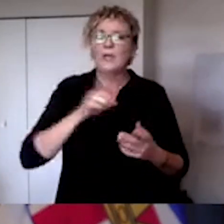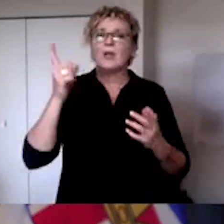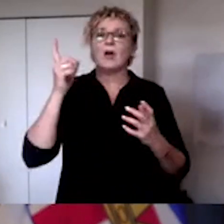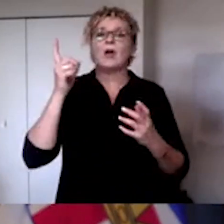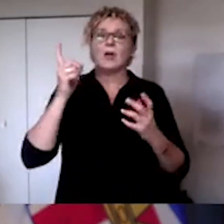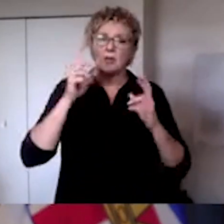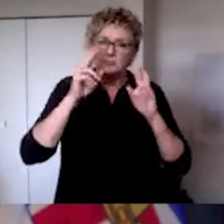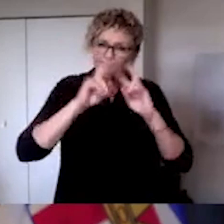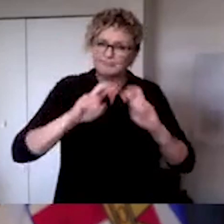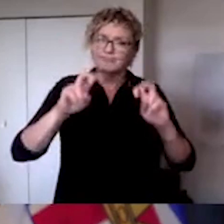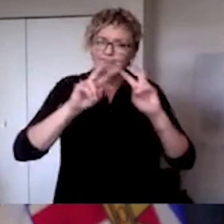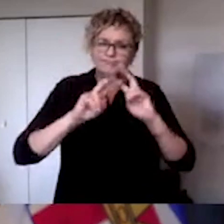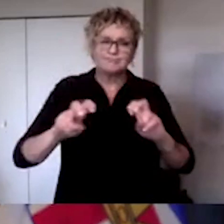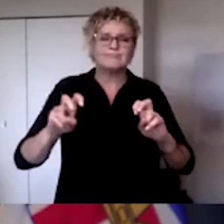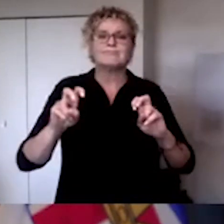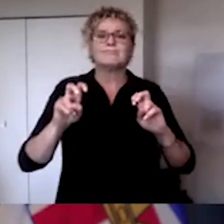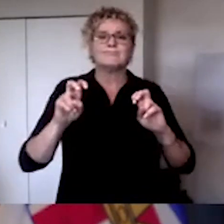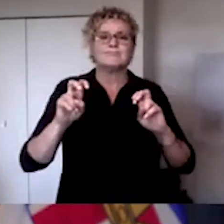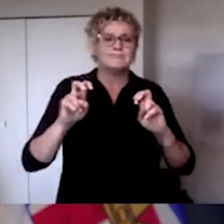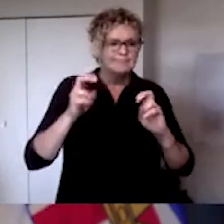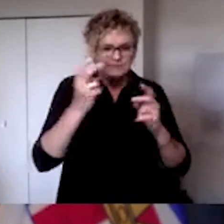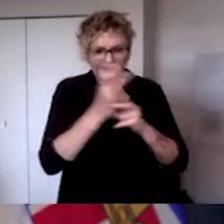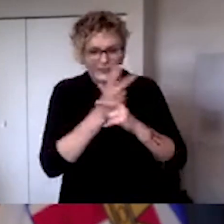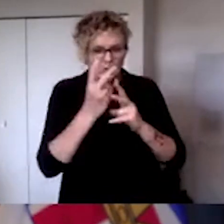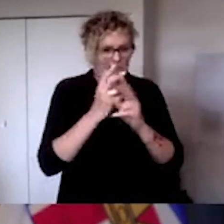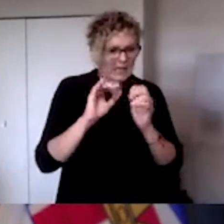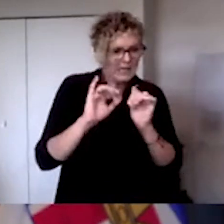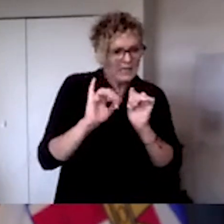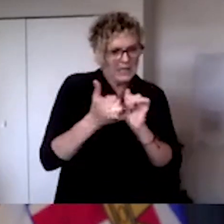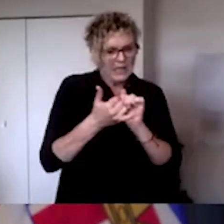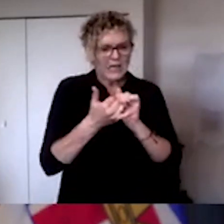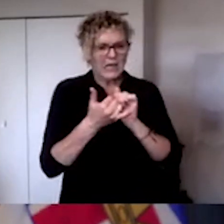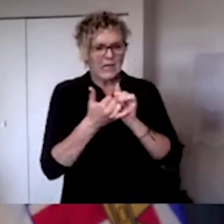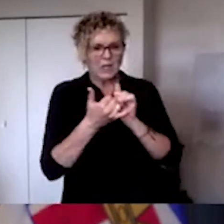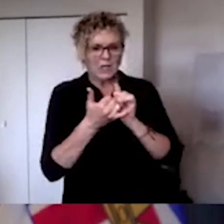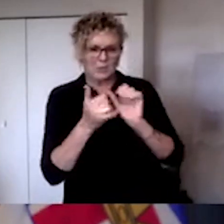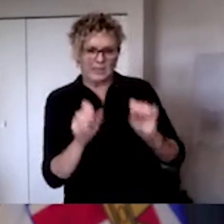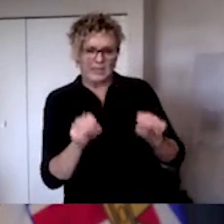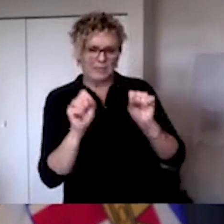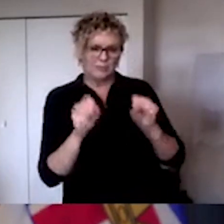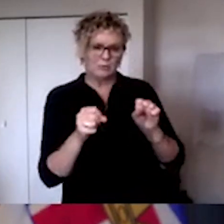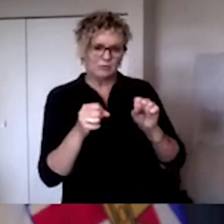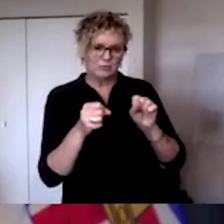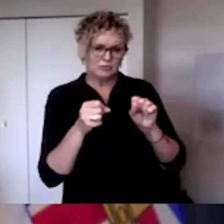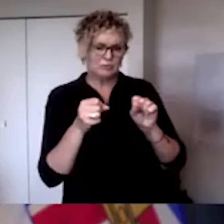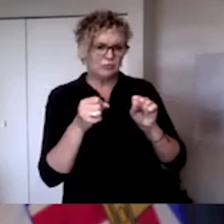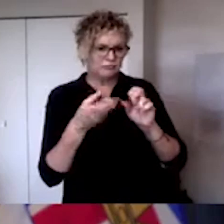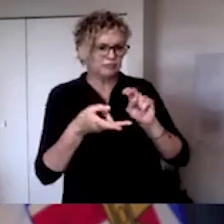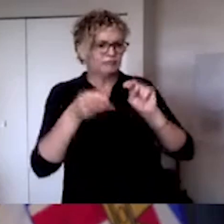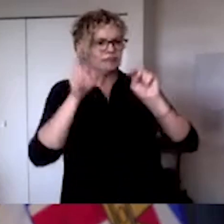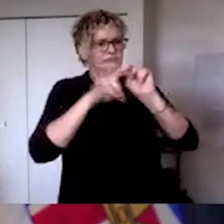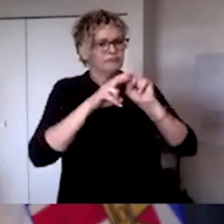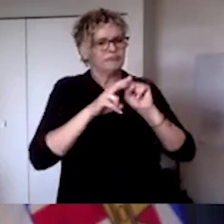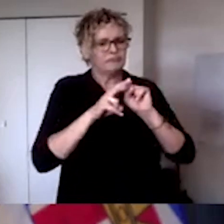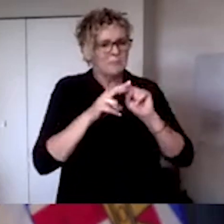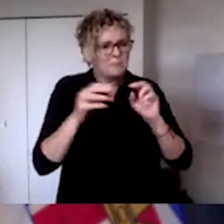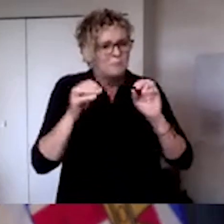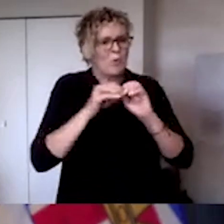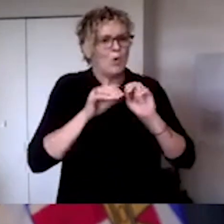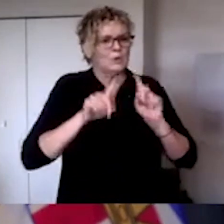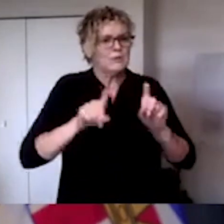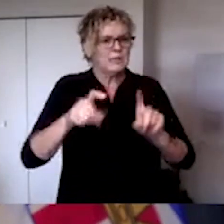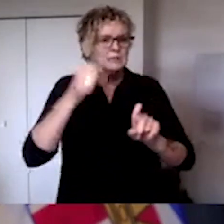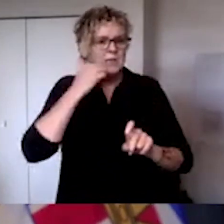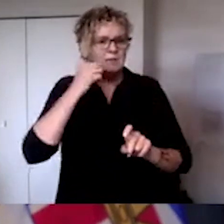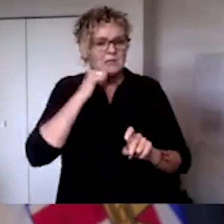healthcare worker. We're also looking at some of the tests that can be the more rapid point of care tests that might be helpful